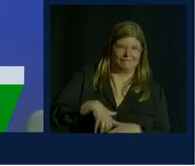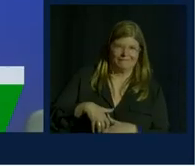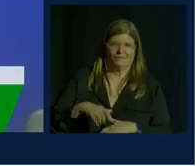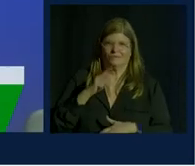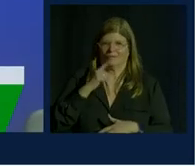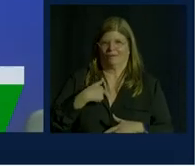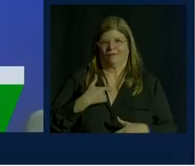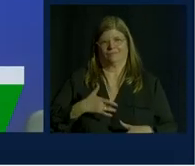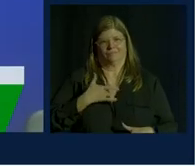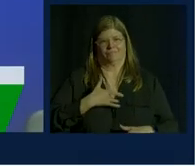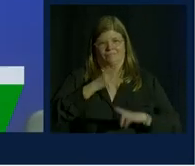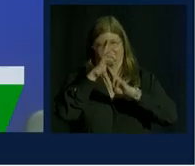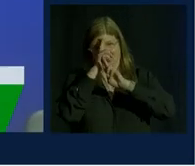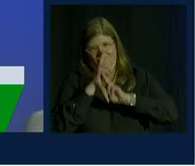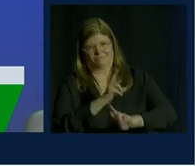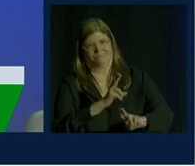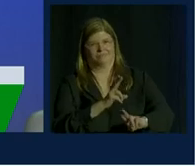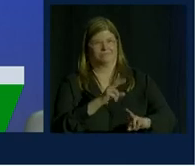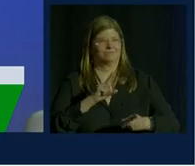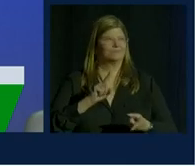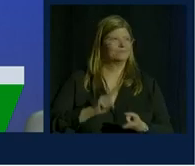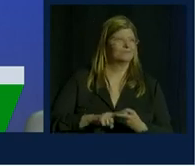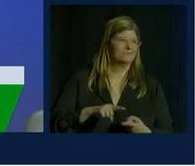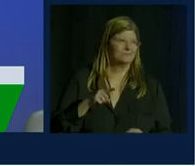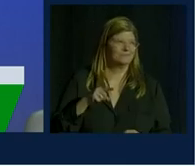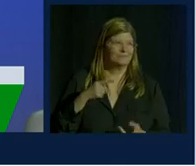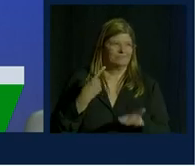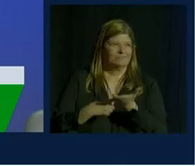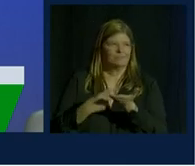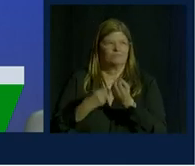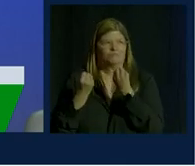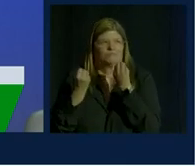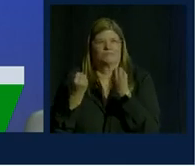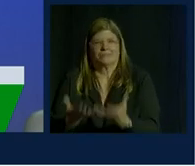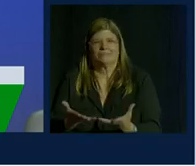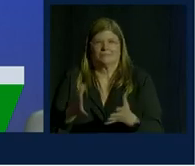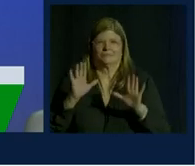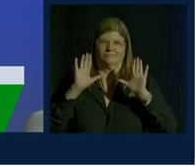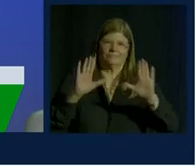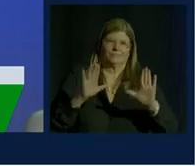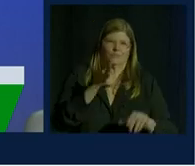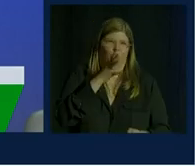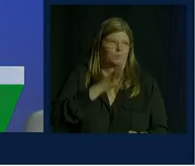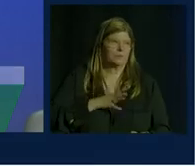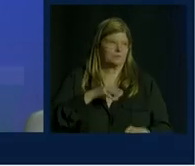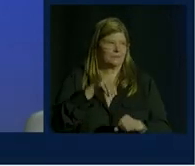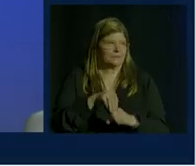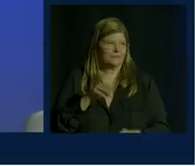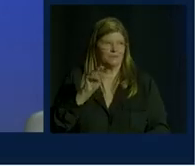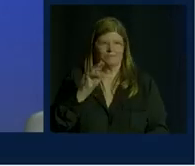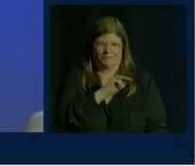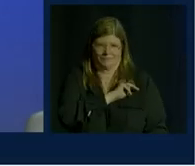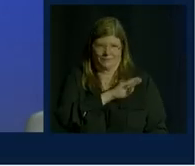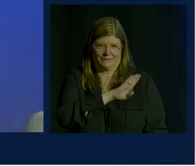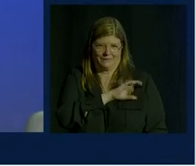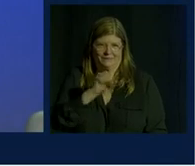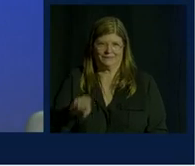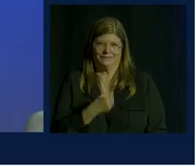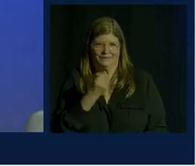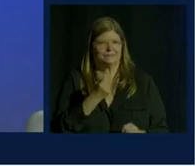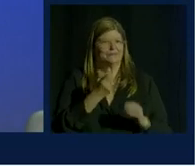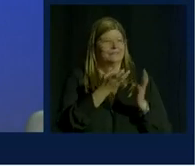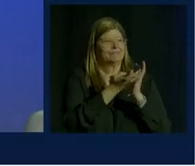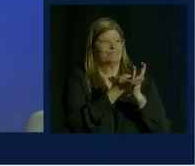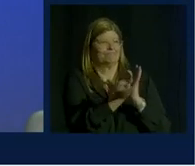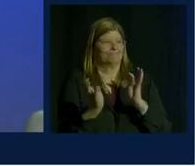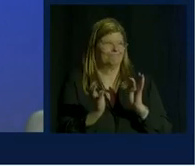honor and a privilege to serve alongside so many amazing women in Mayor Bowser's cabinet.